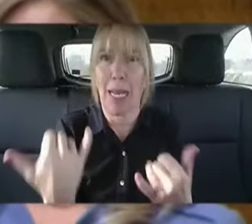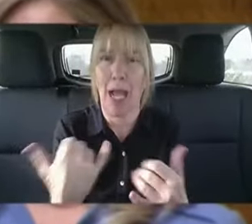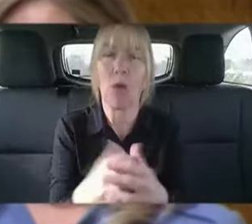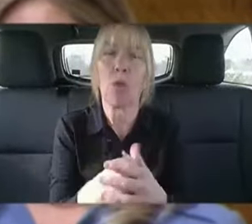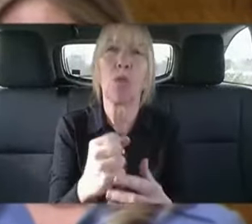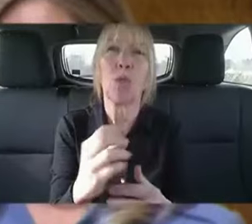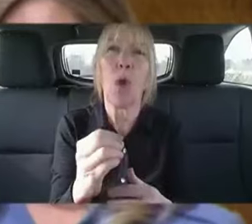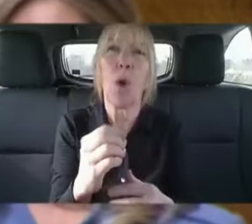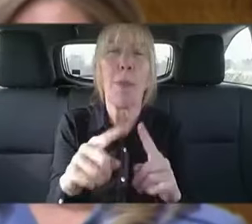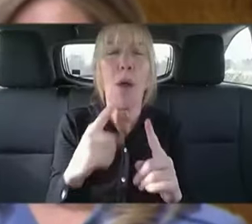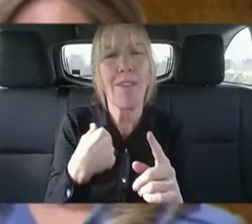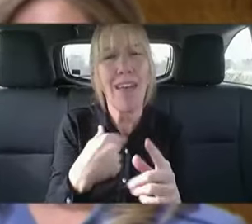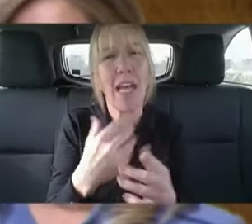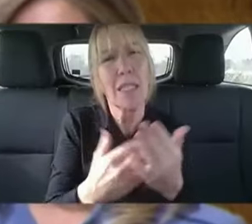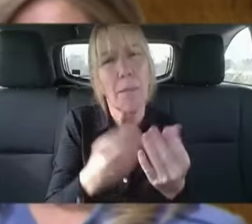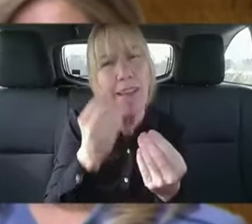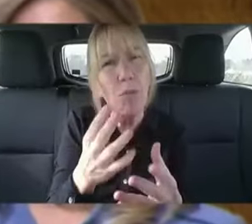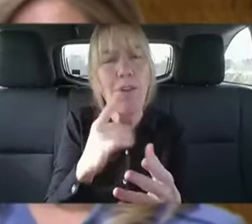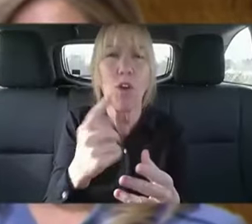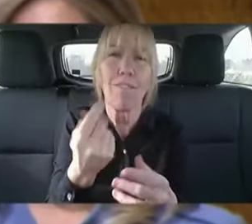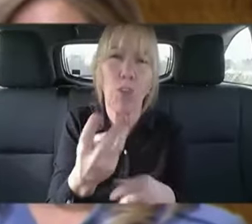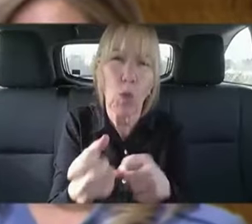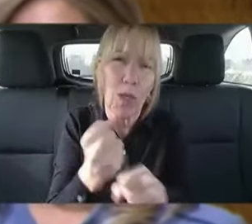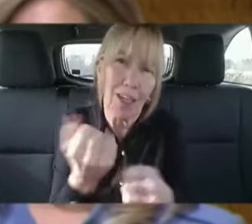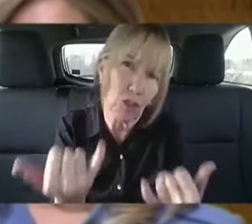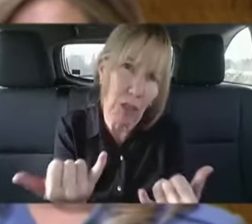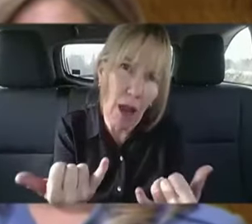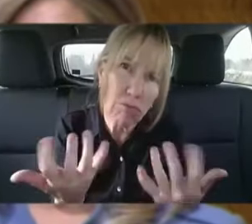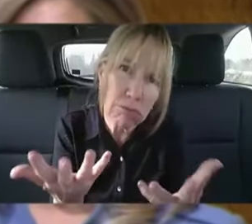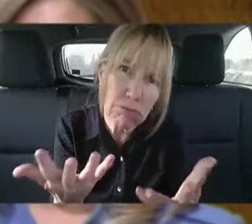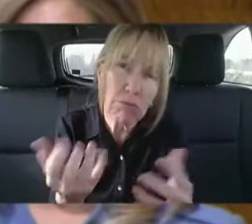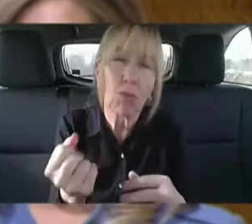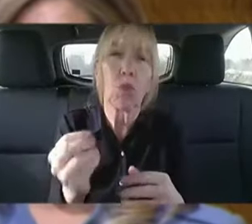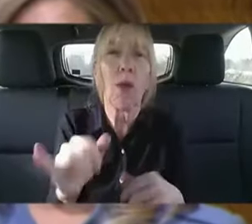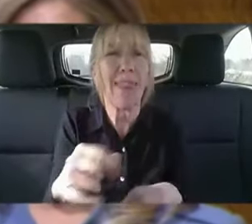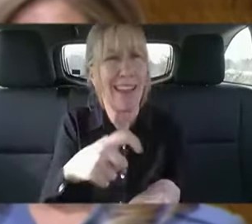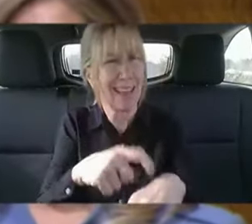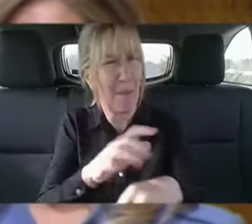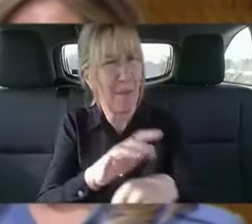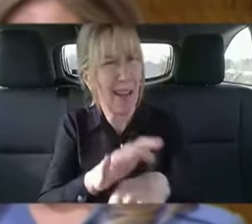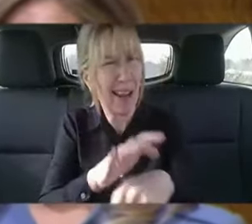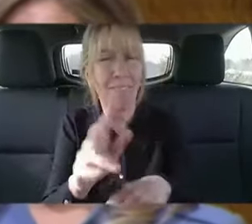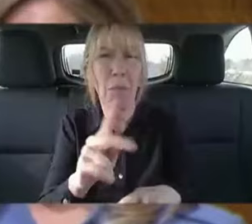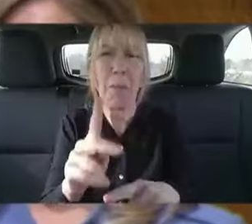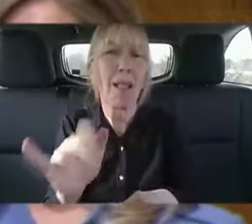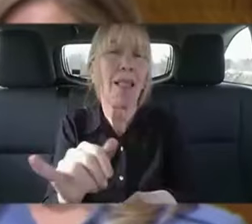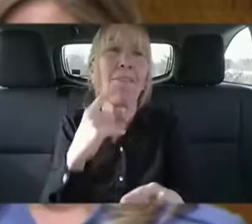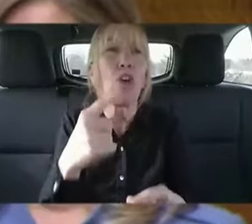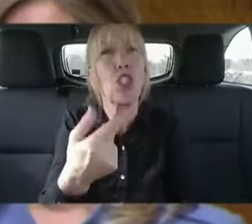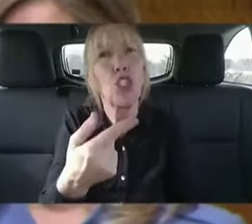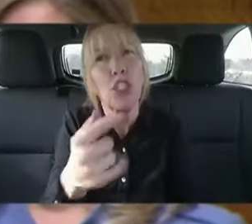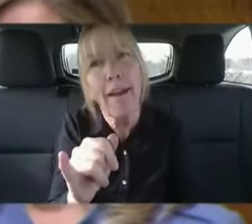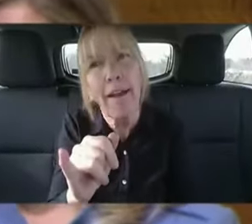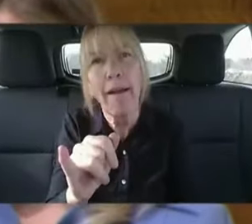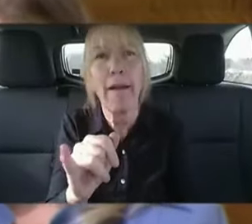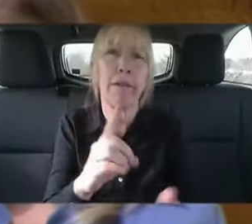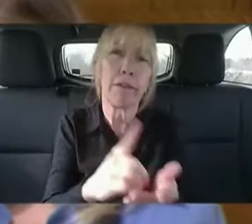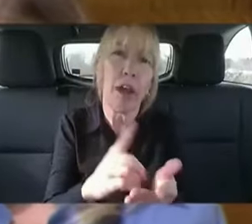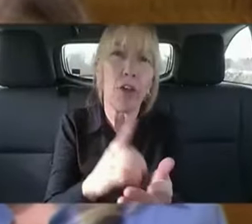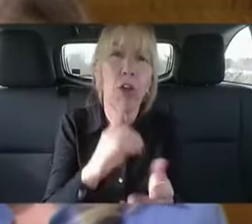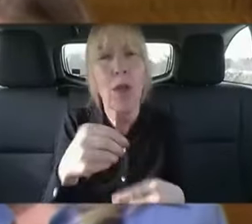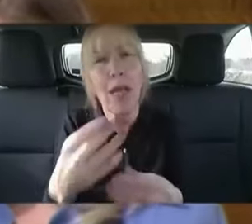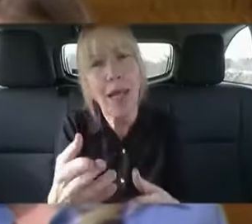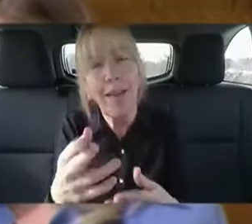But we've had some of this information for a couple of years now. And that's time enough for people like, for example, the GI doc who ended up giving the patient